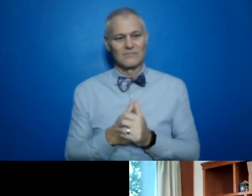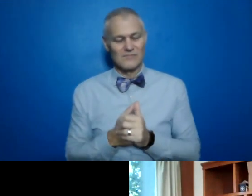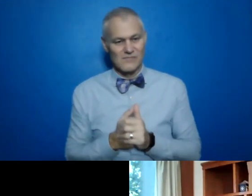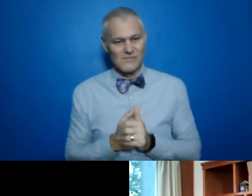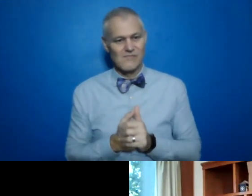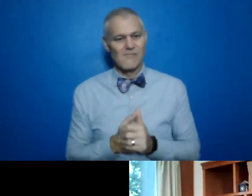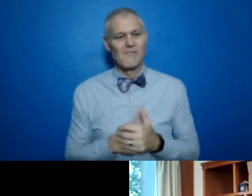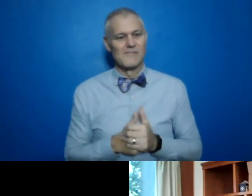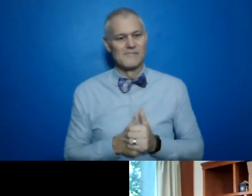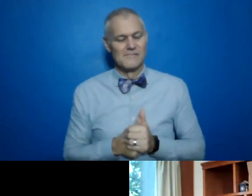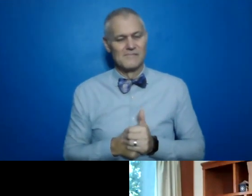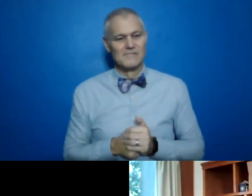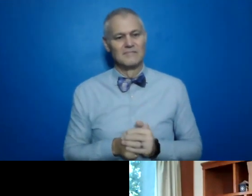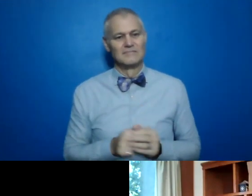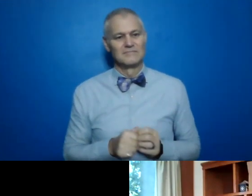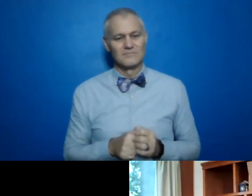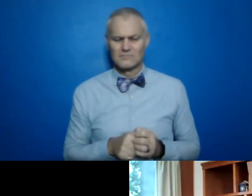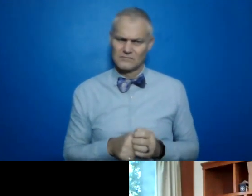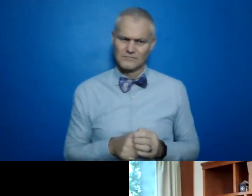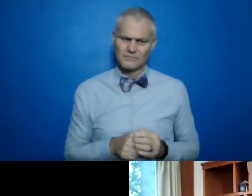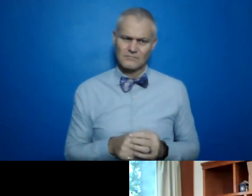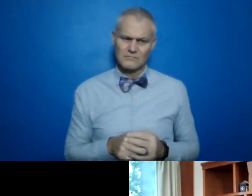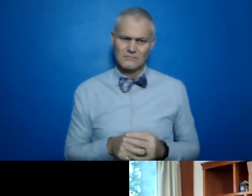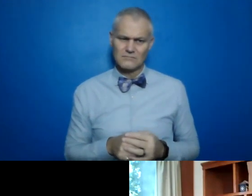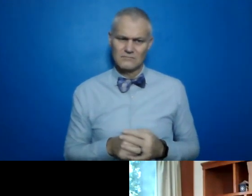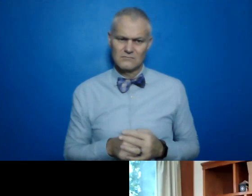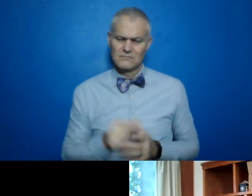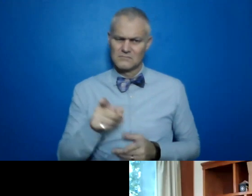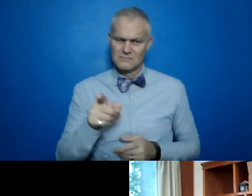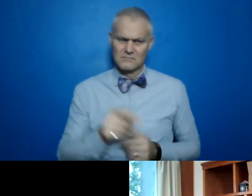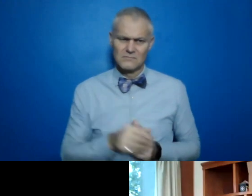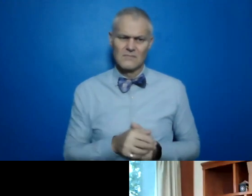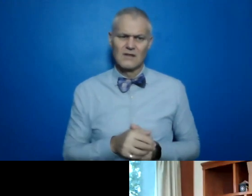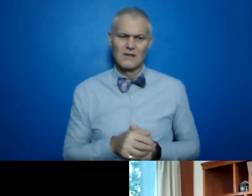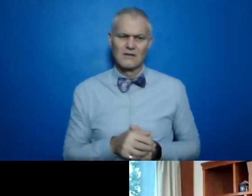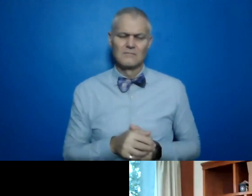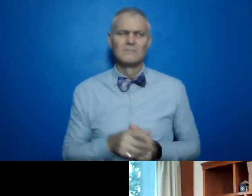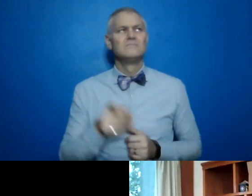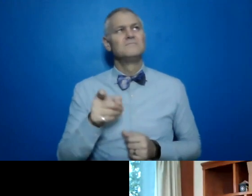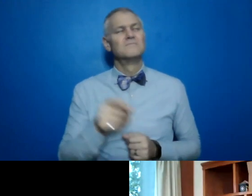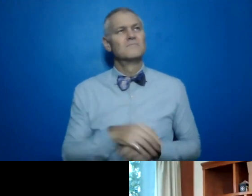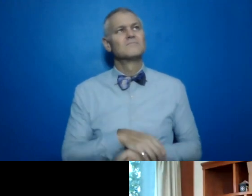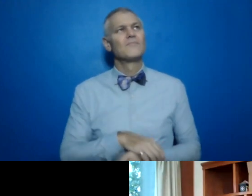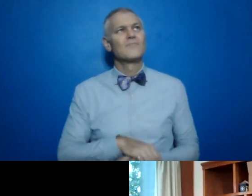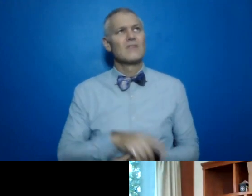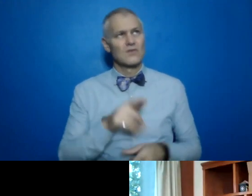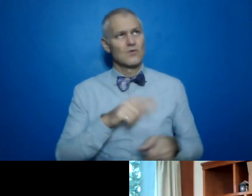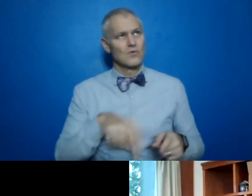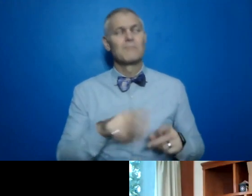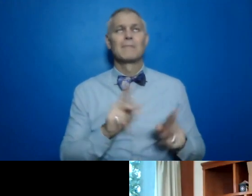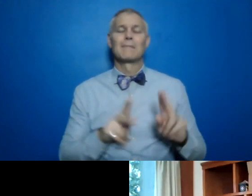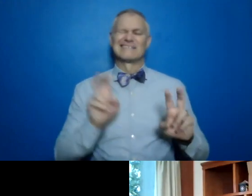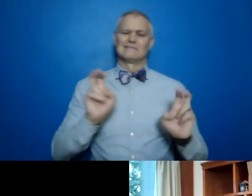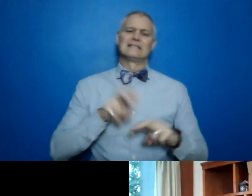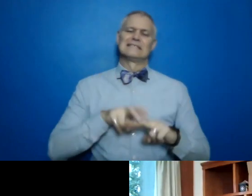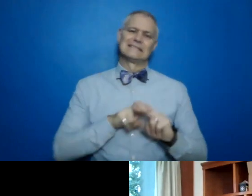Mm-hmm. Have you? I mean, you said, for this particular group, people are sitting with it right now.